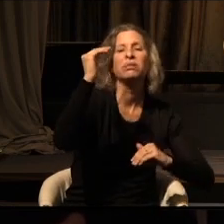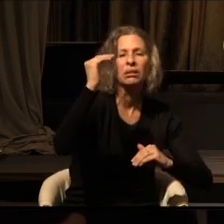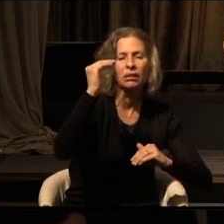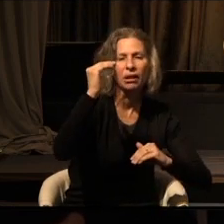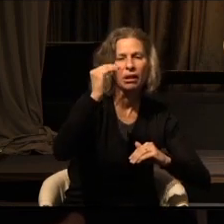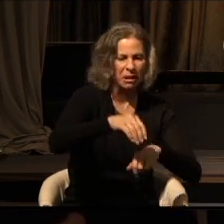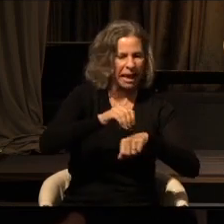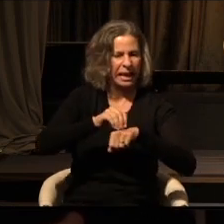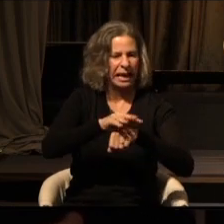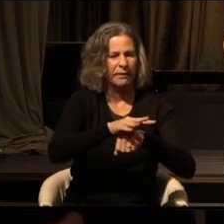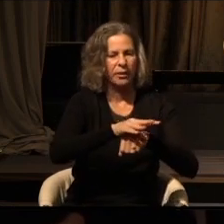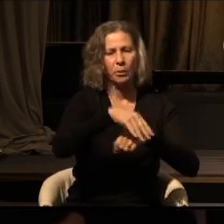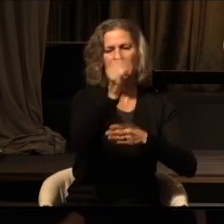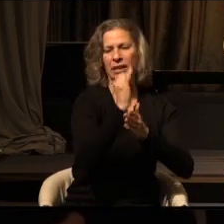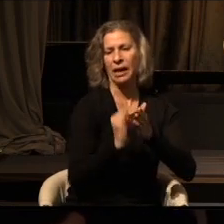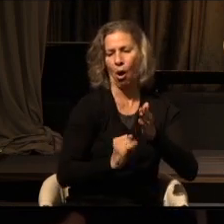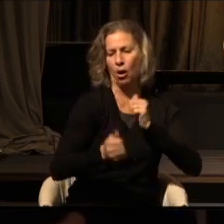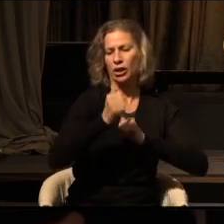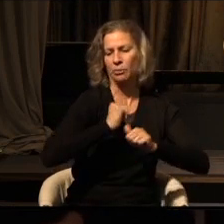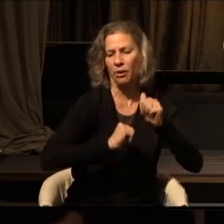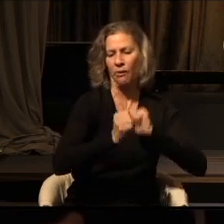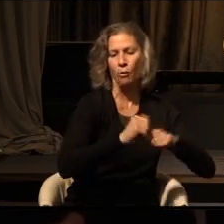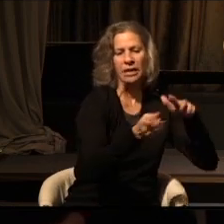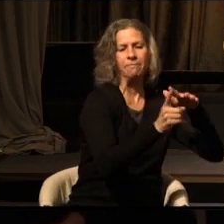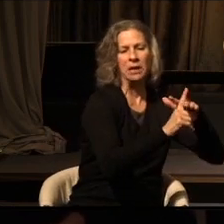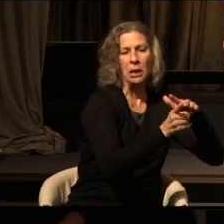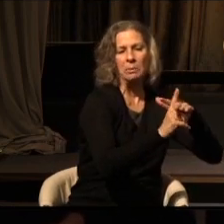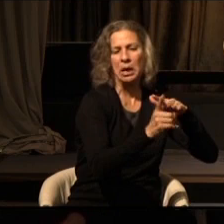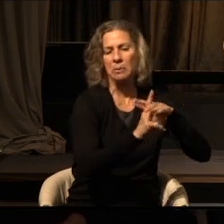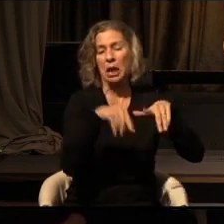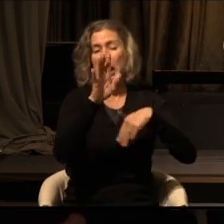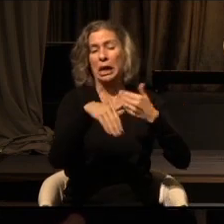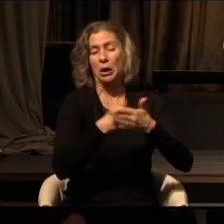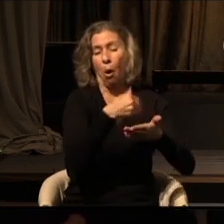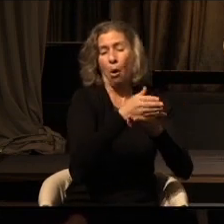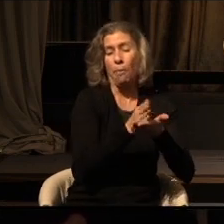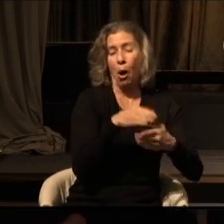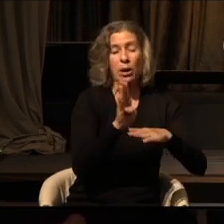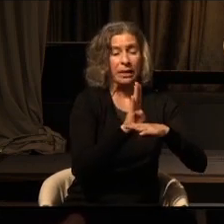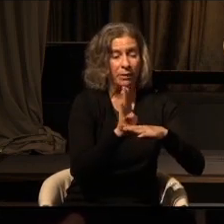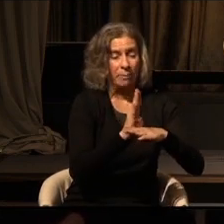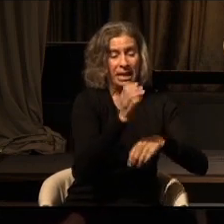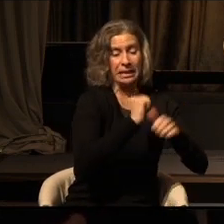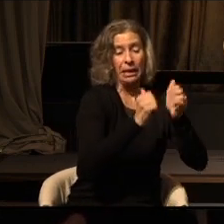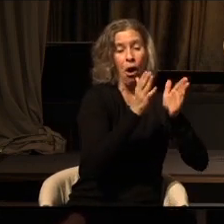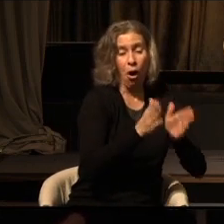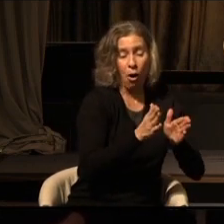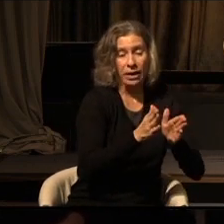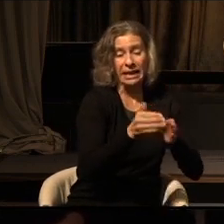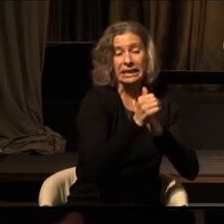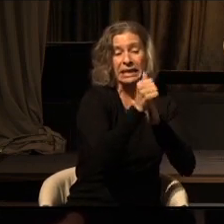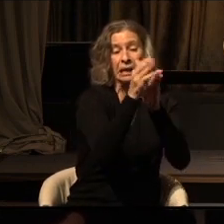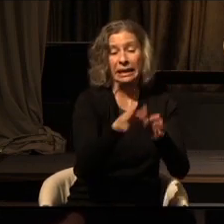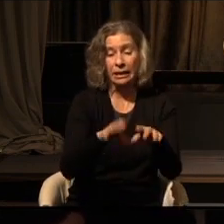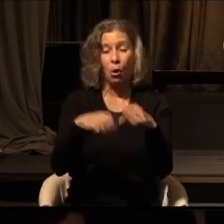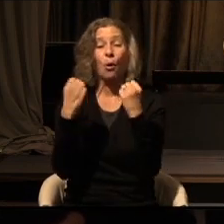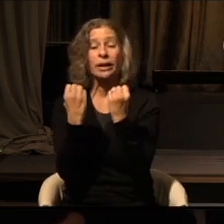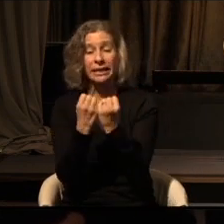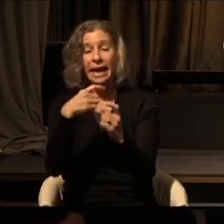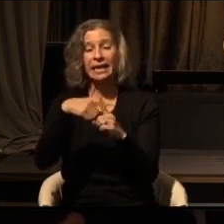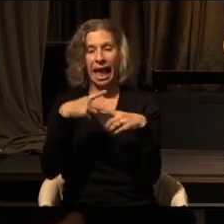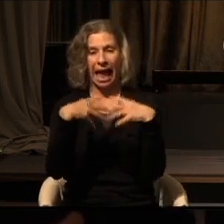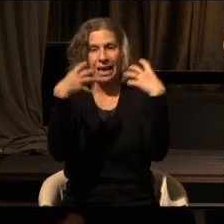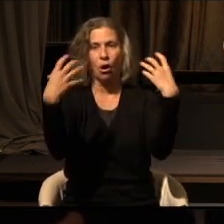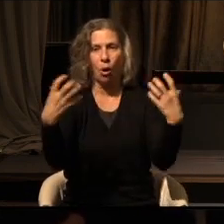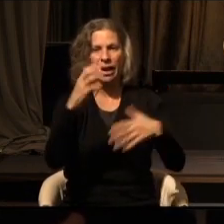the performing arts manifests in all elements of the business. Artists, leaders, organizations, and